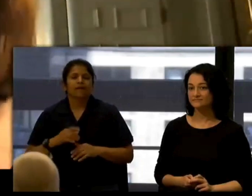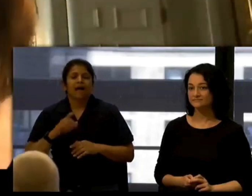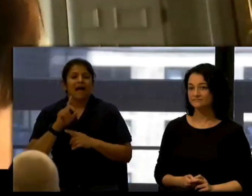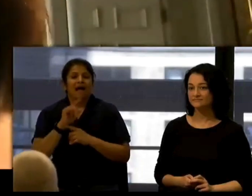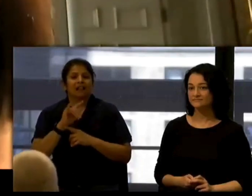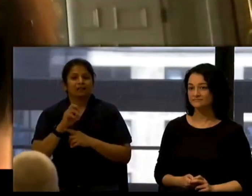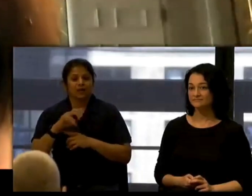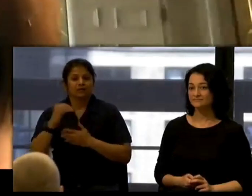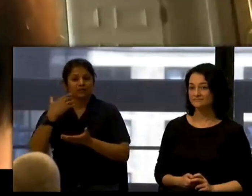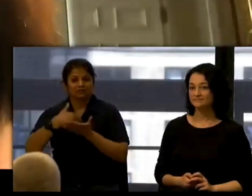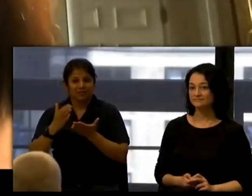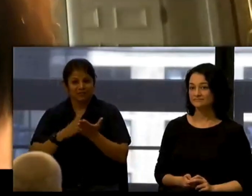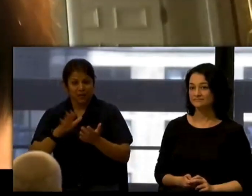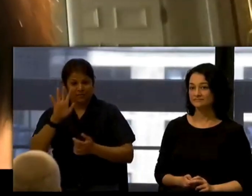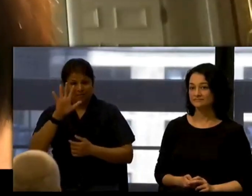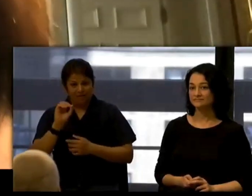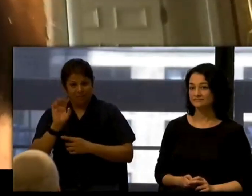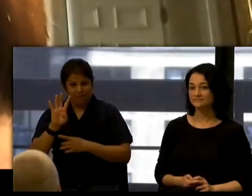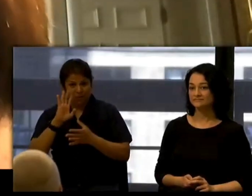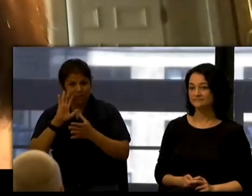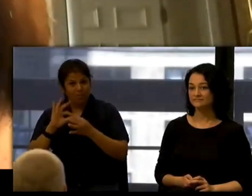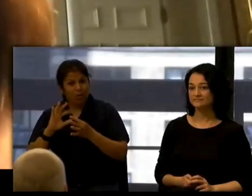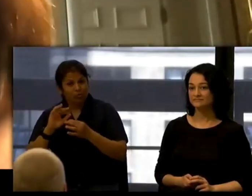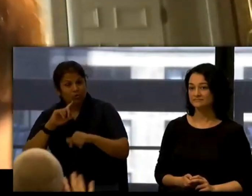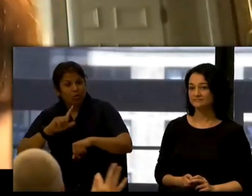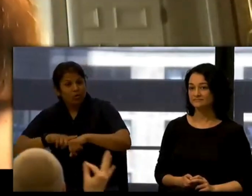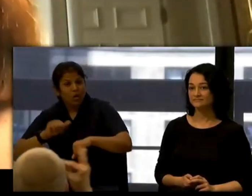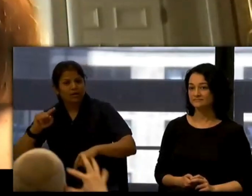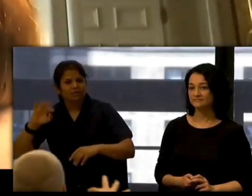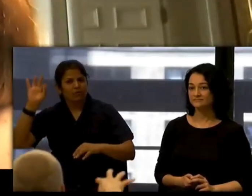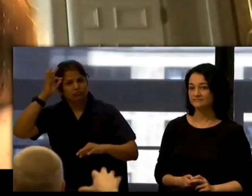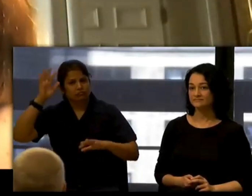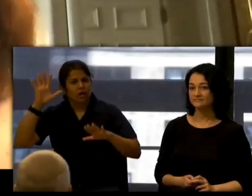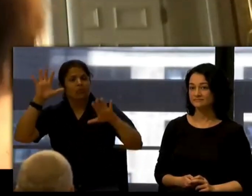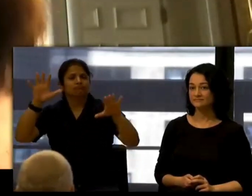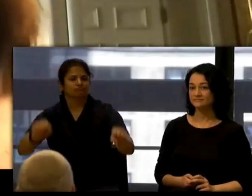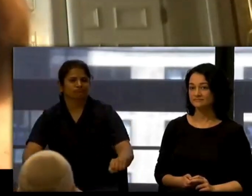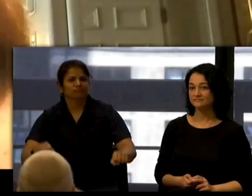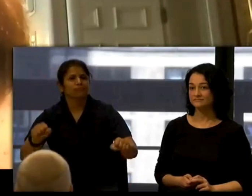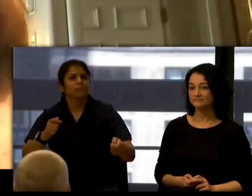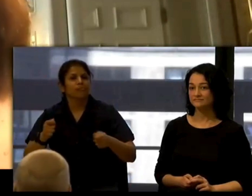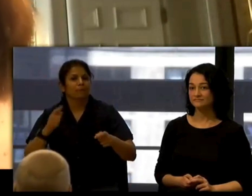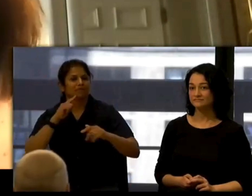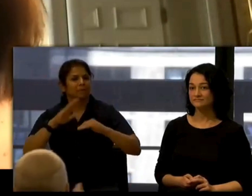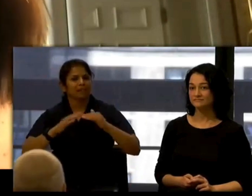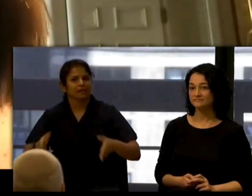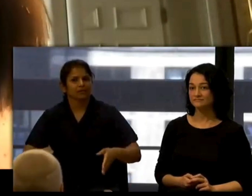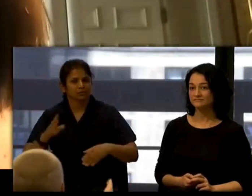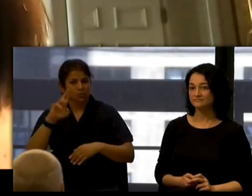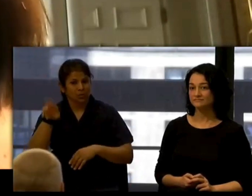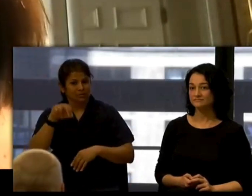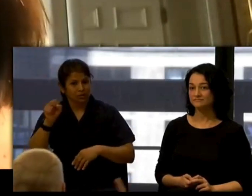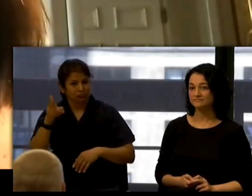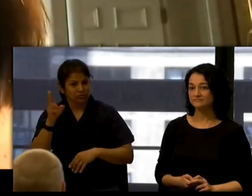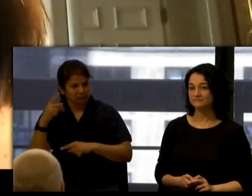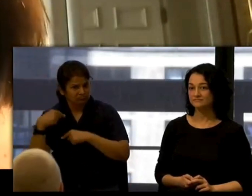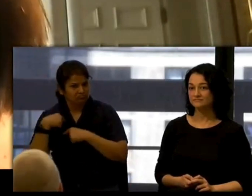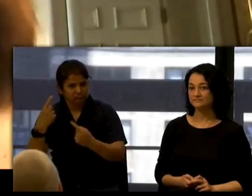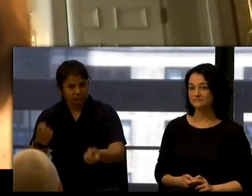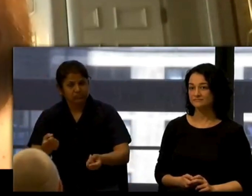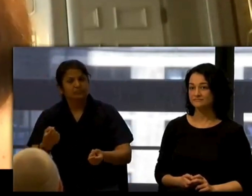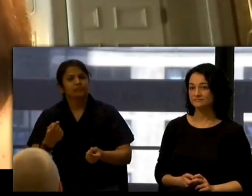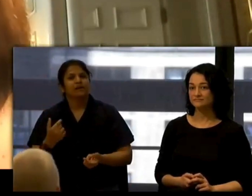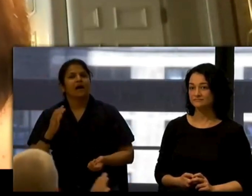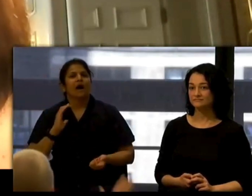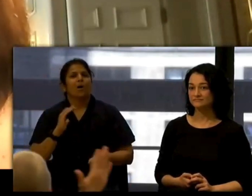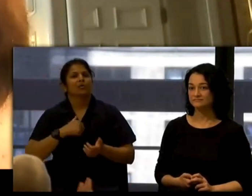federal occupation of a building in US history, and our mothers and fathers of the ADA, they're all getting